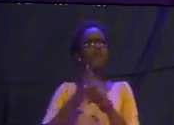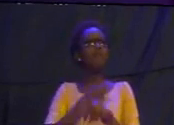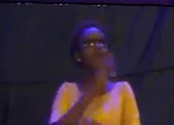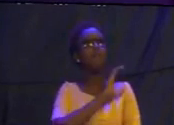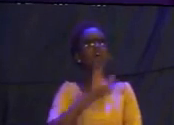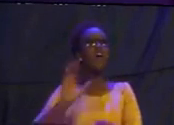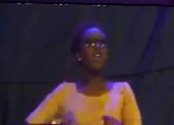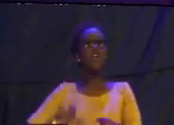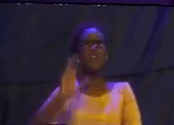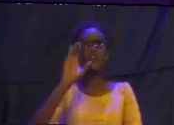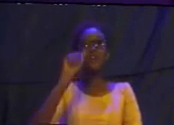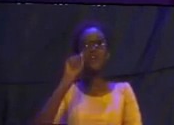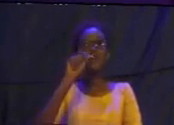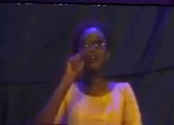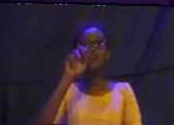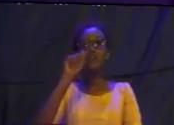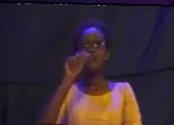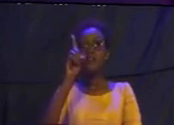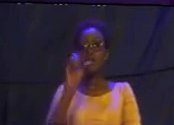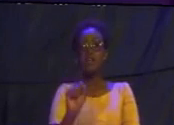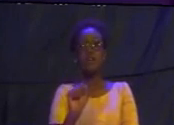we have the team from Canada yet?